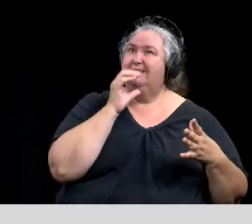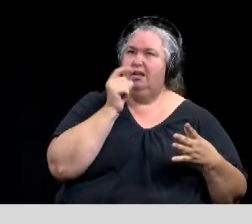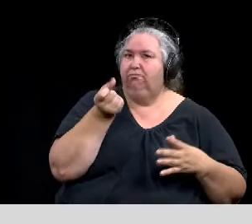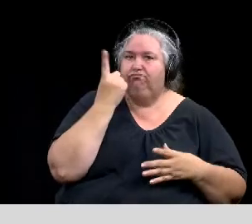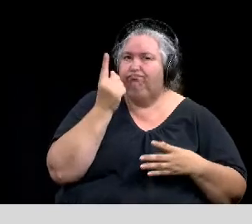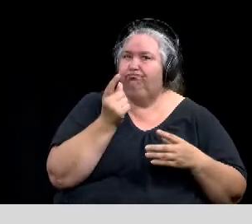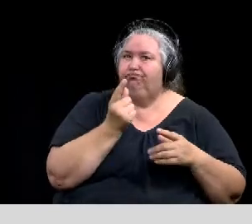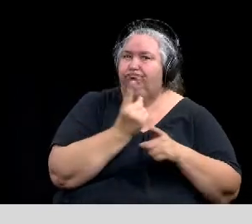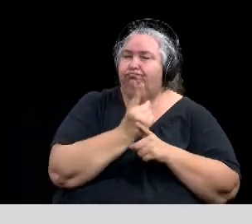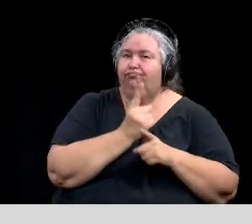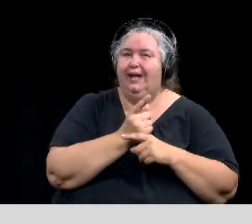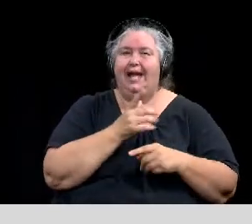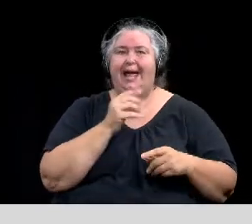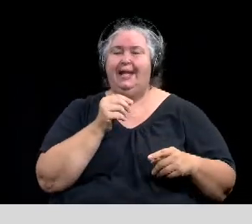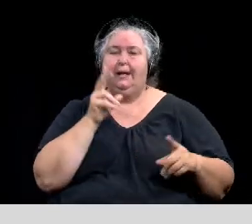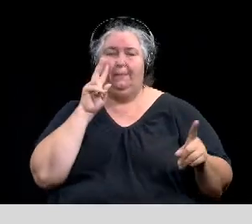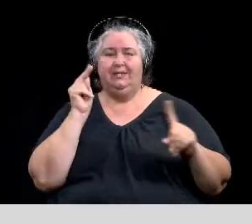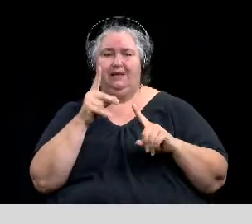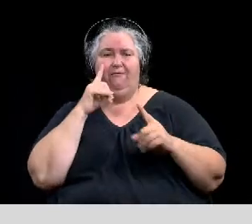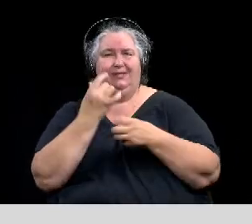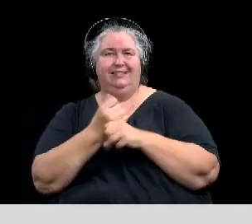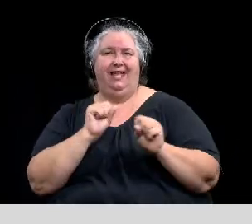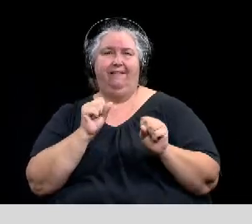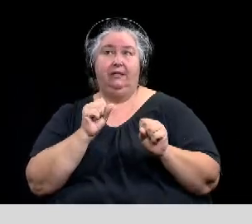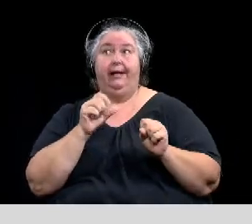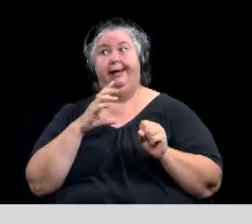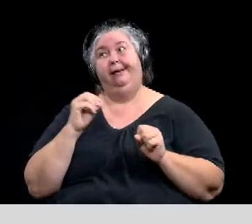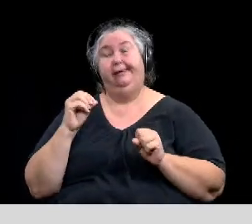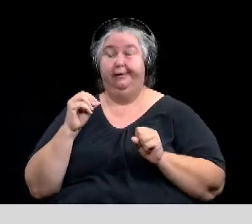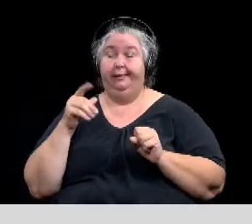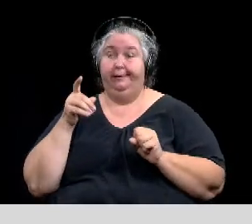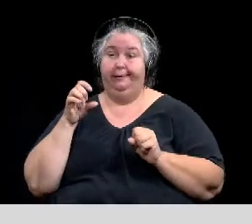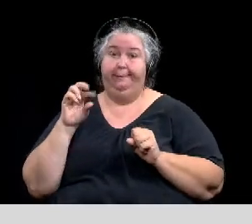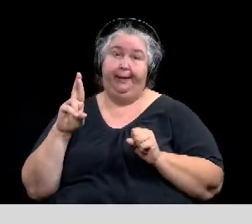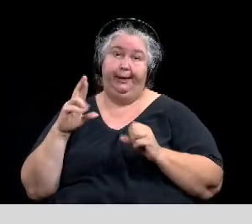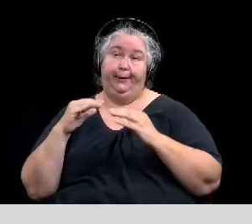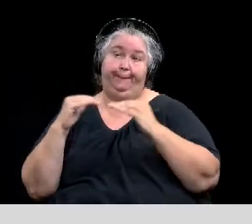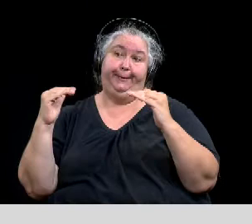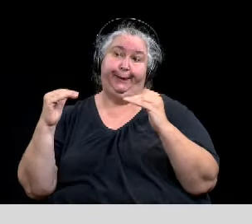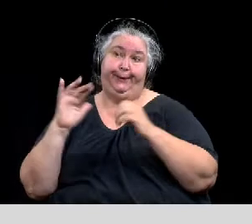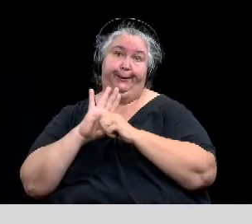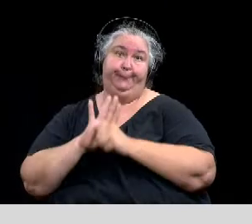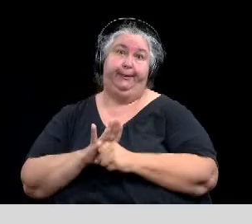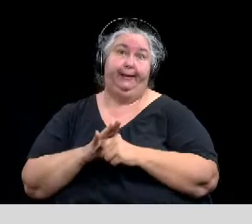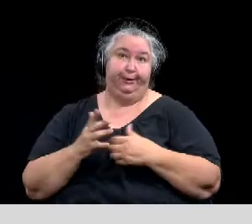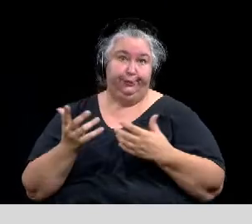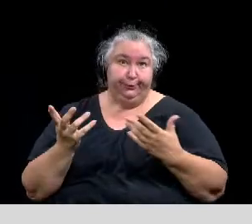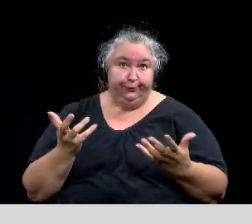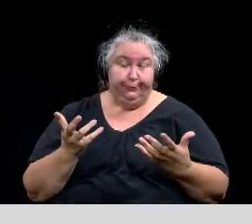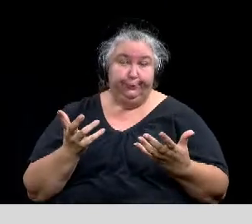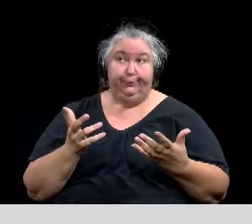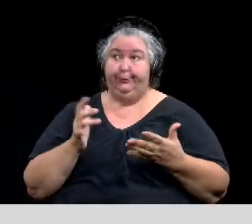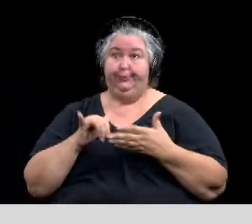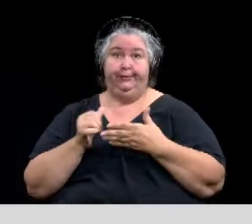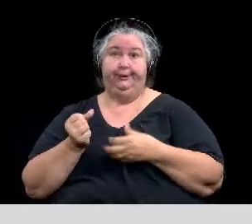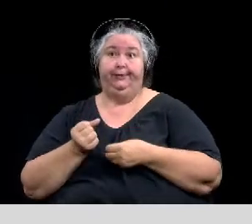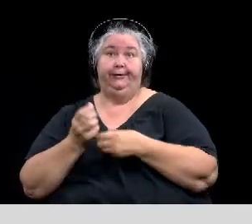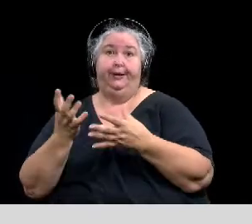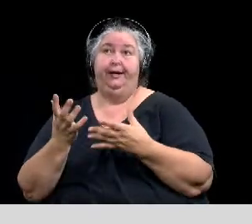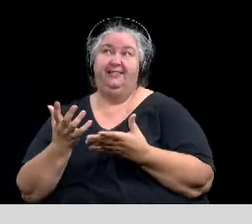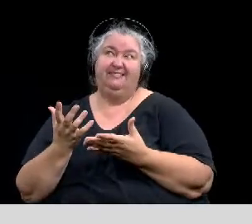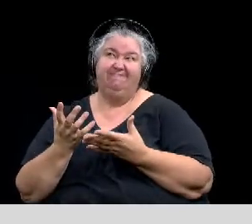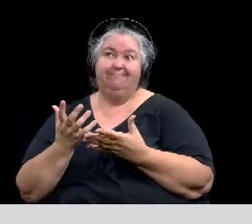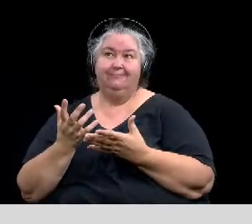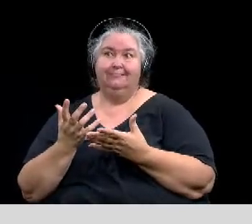of safety, and peer pressure. And these lead to a lack